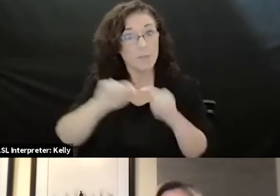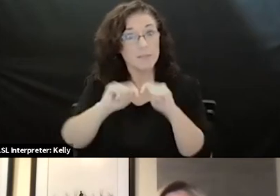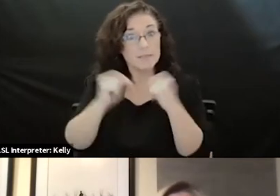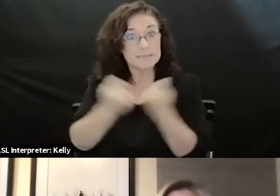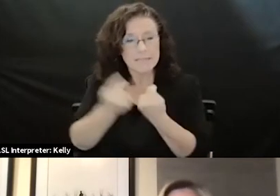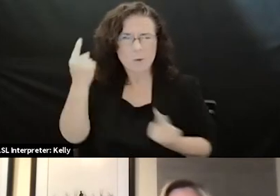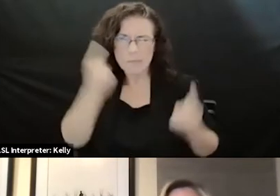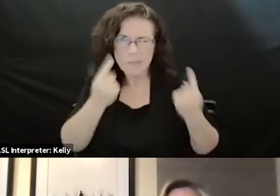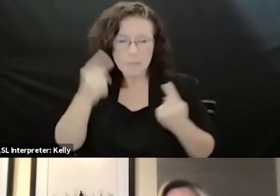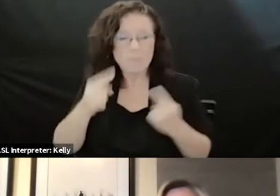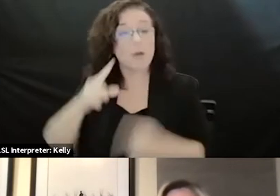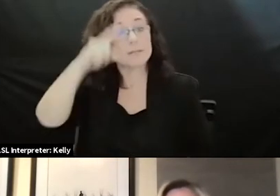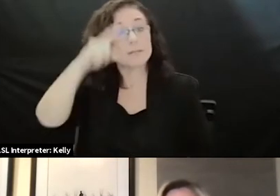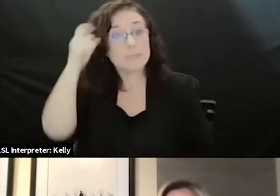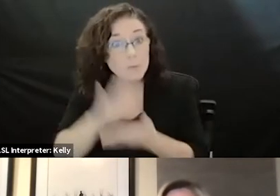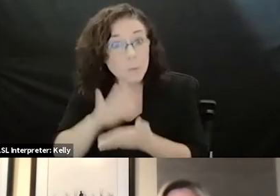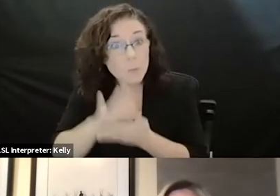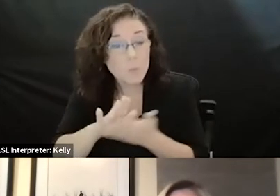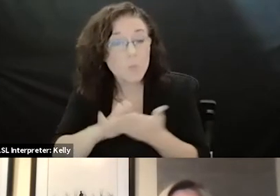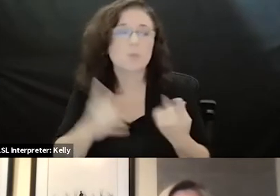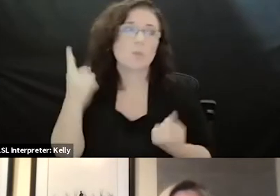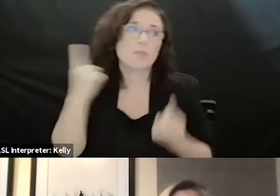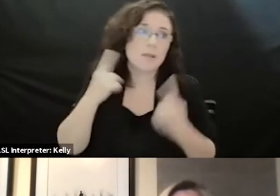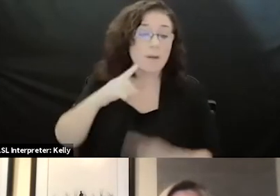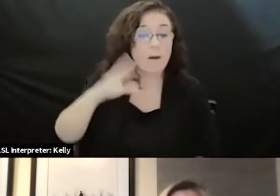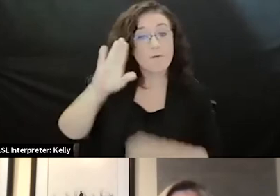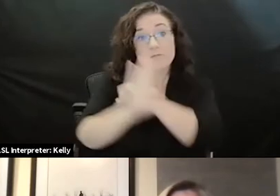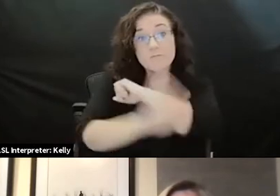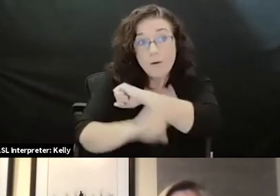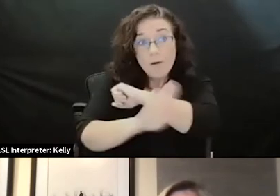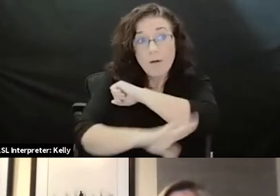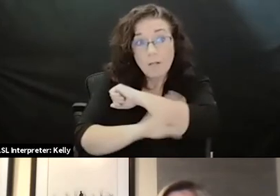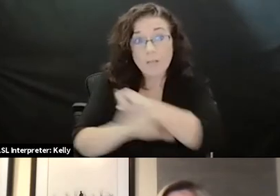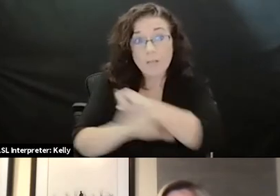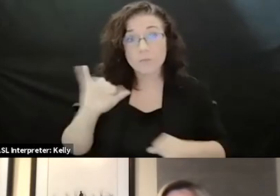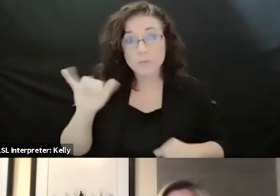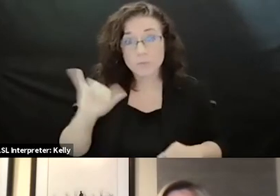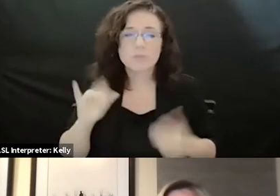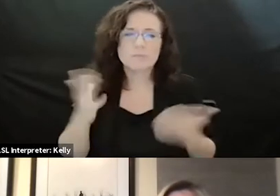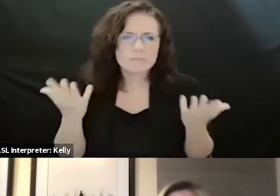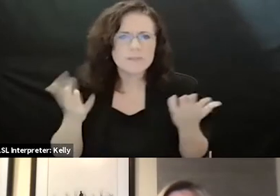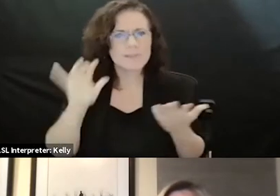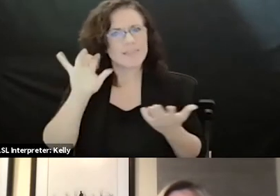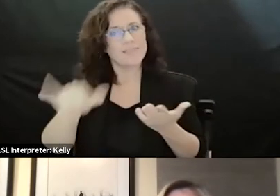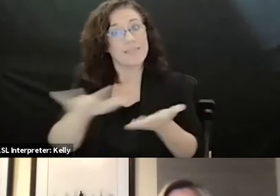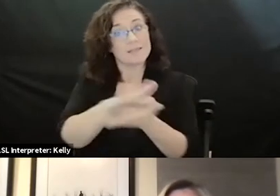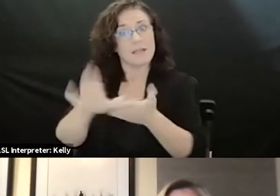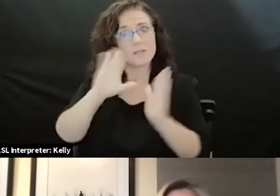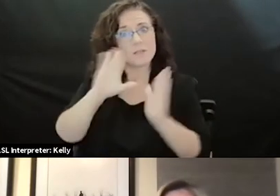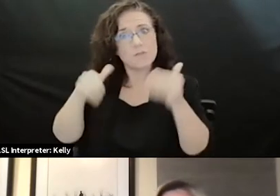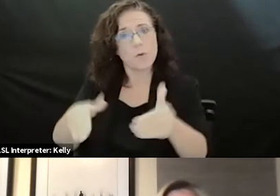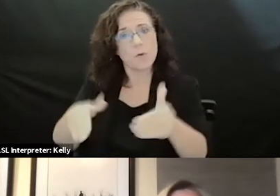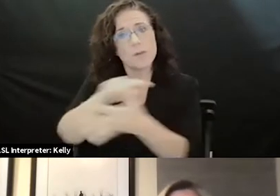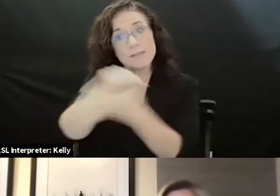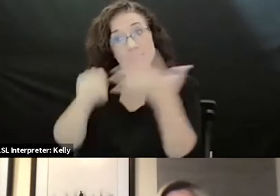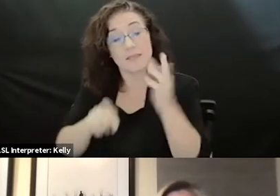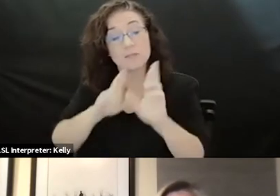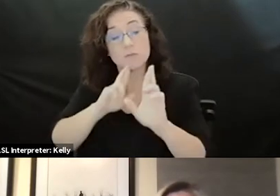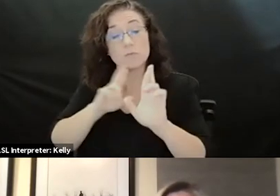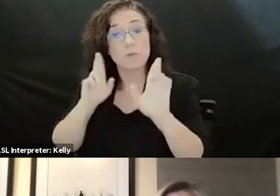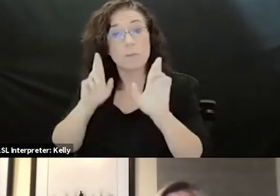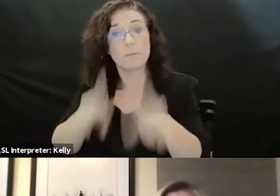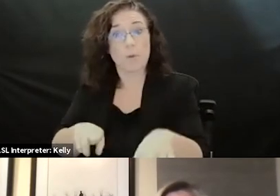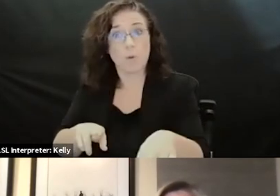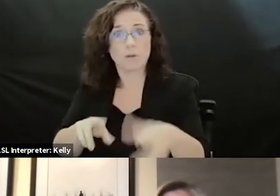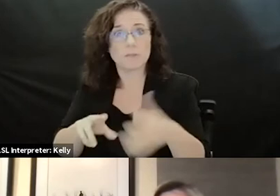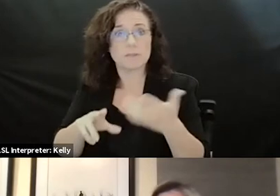school about the fall i think it would be good to focus these reports sooner than later on some of that initial